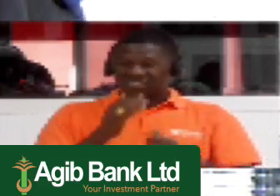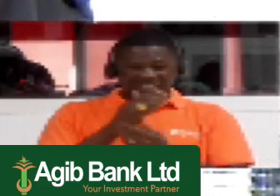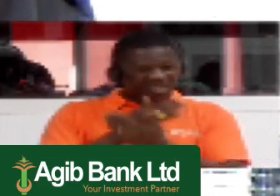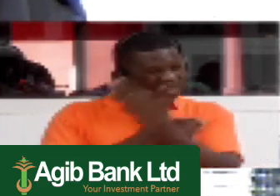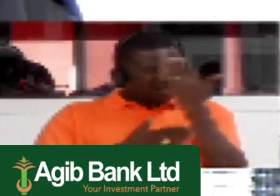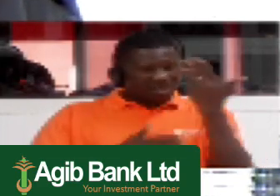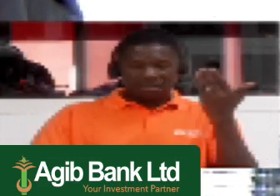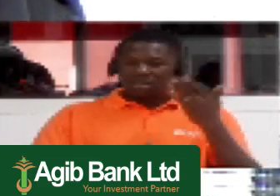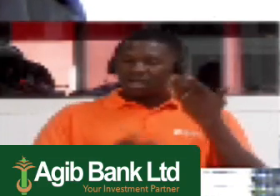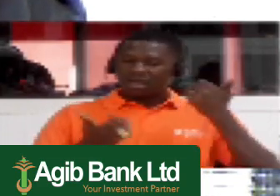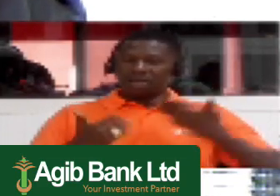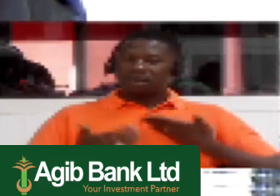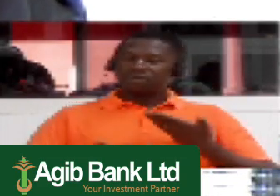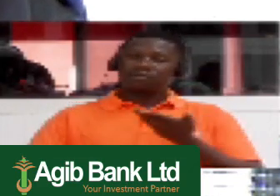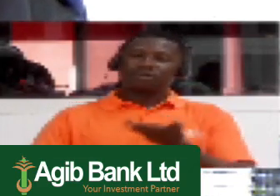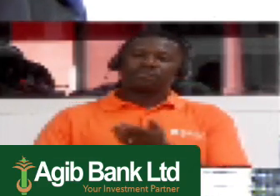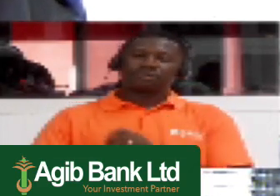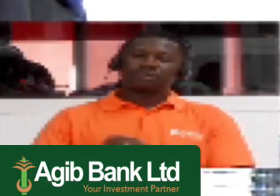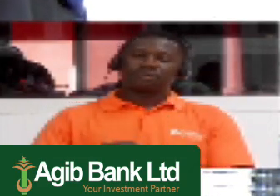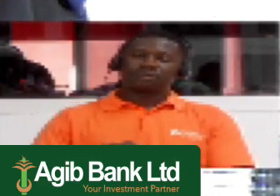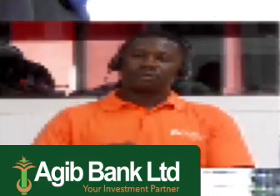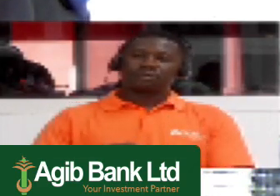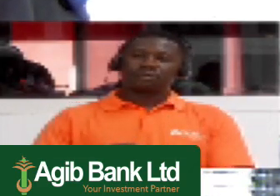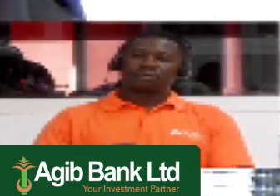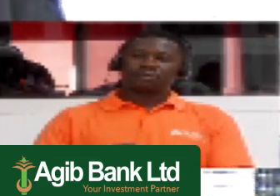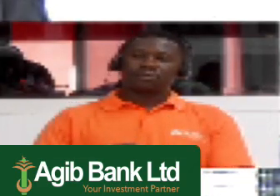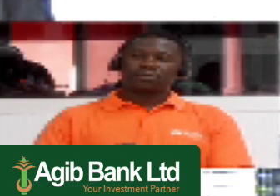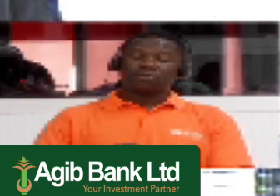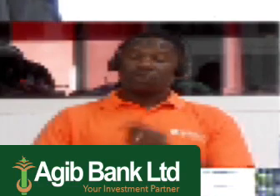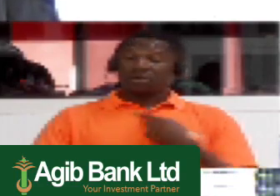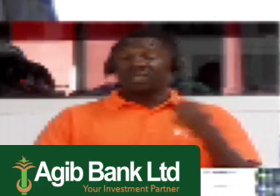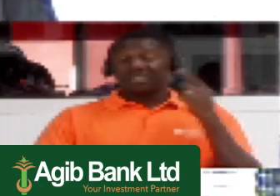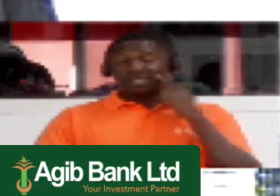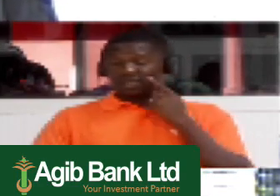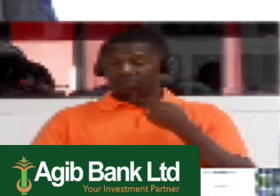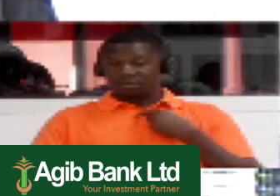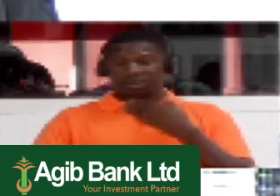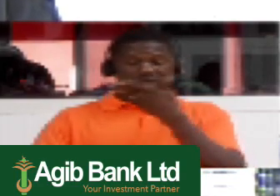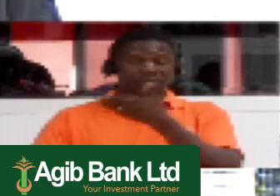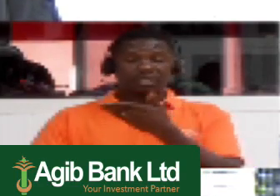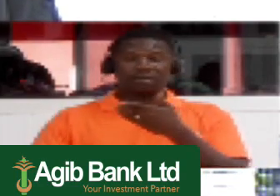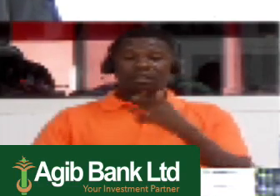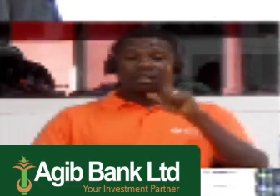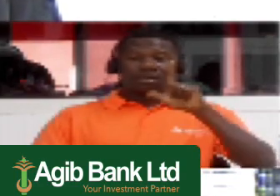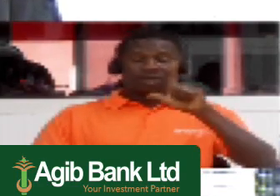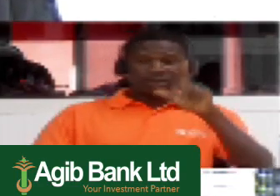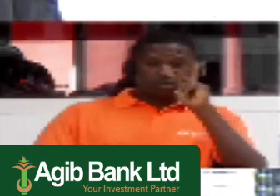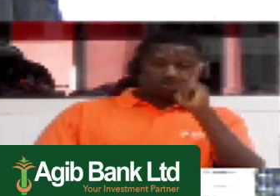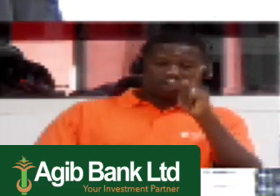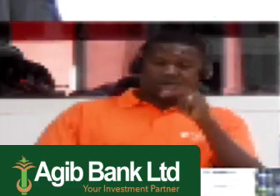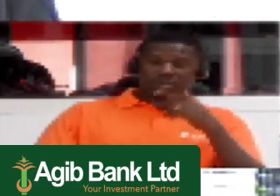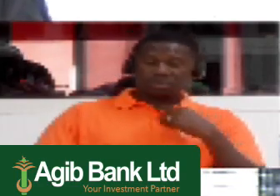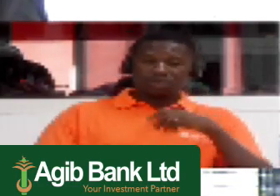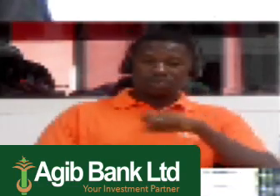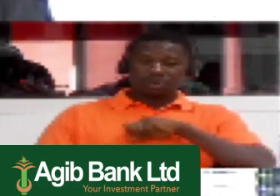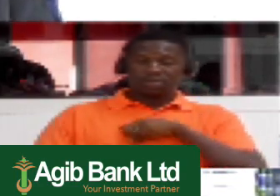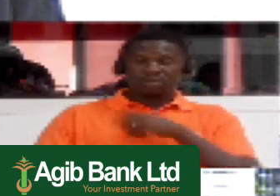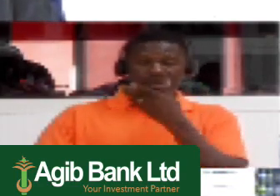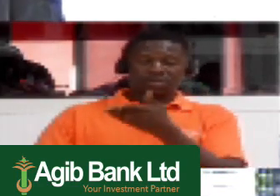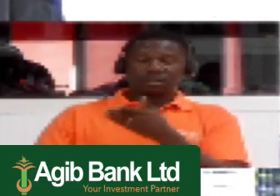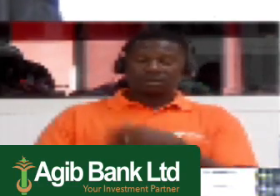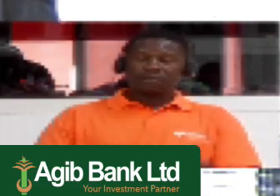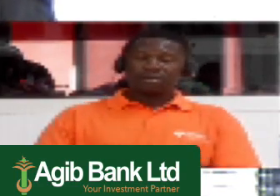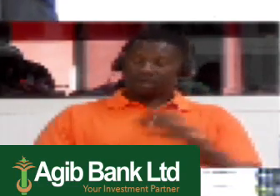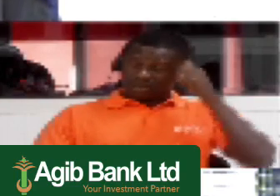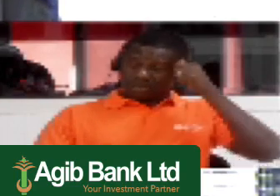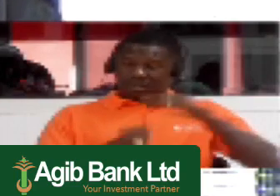will be done. Nilungo Latrikunda antele benun subijanola. So on this day in Latrikunda, I was the one. I can remember Jalino in